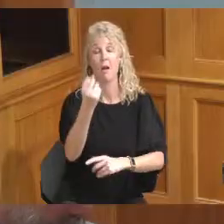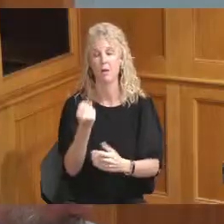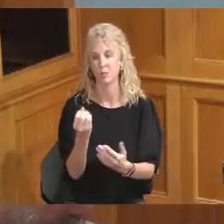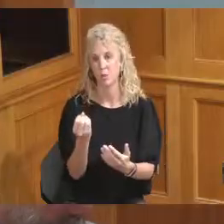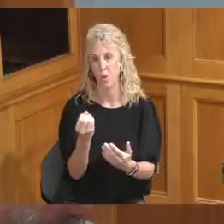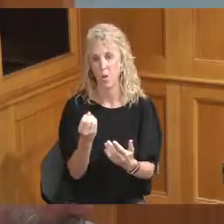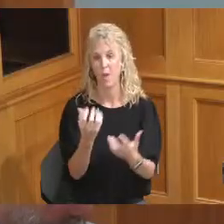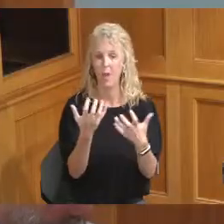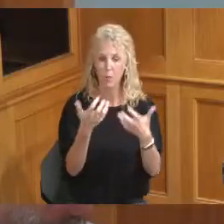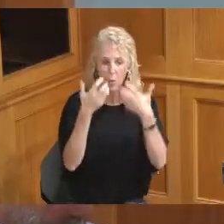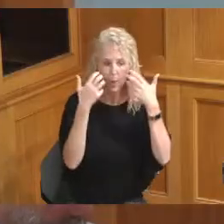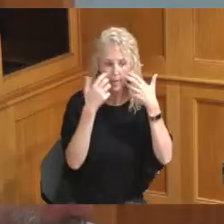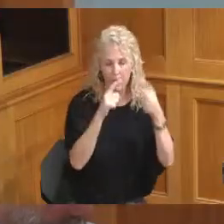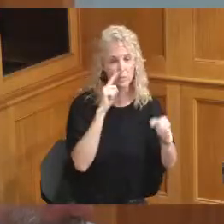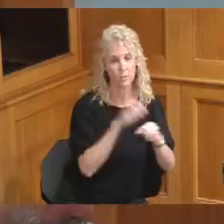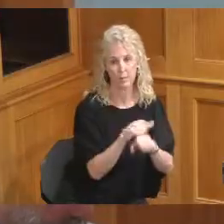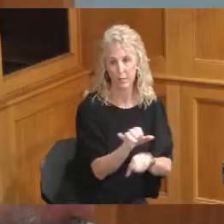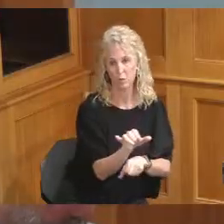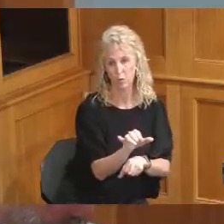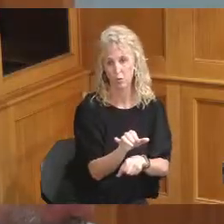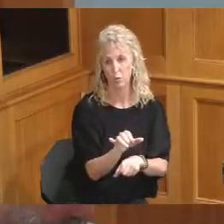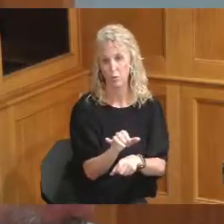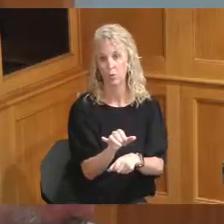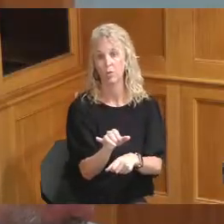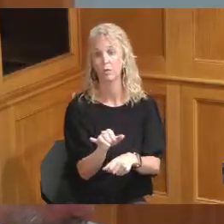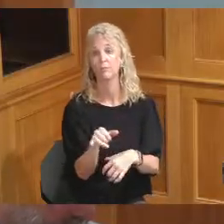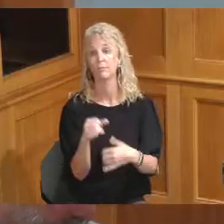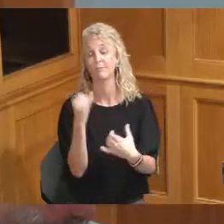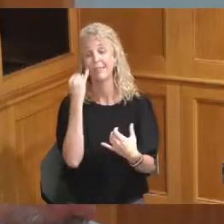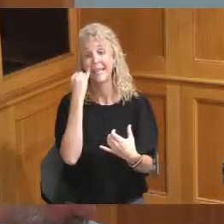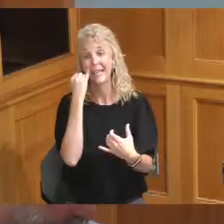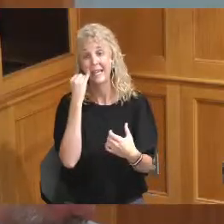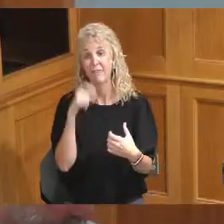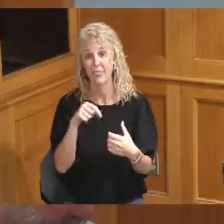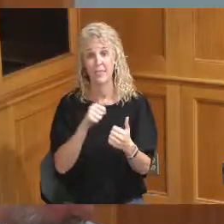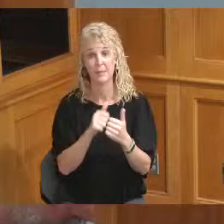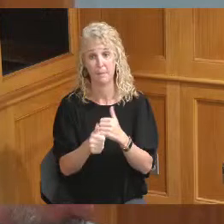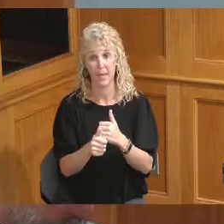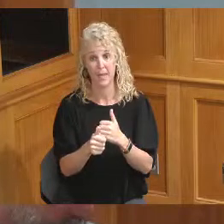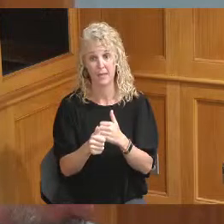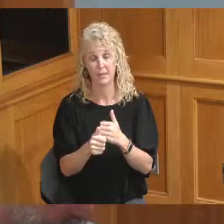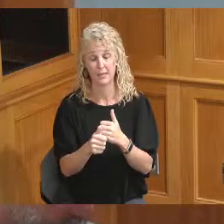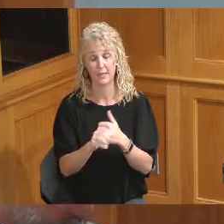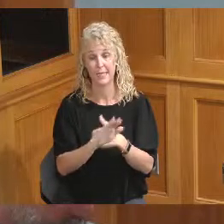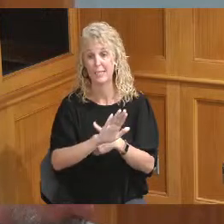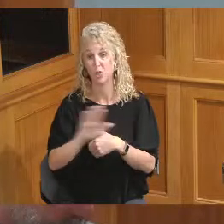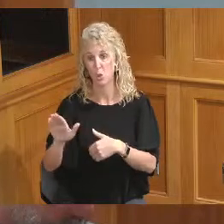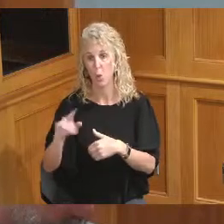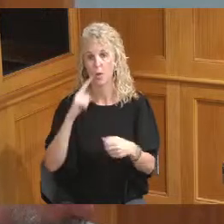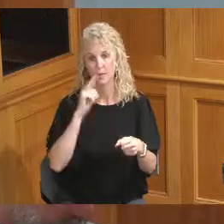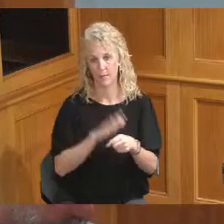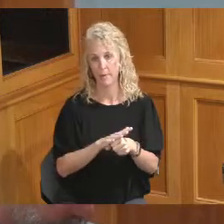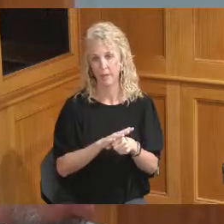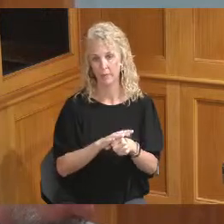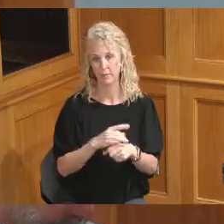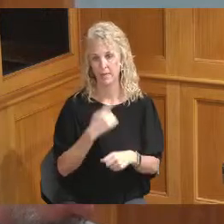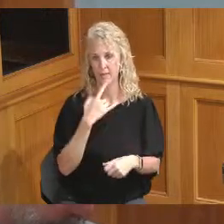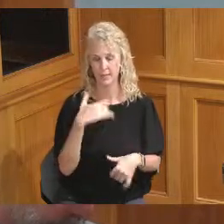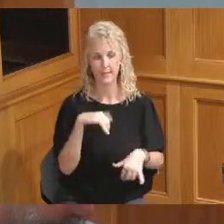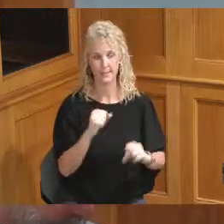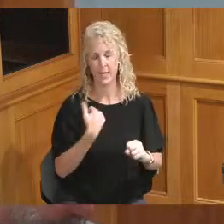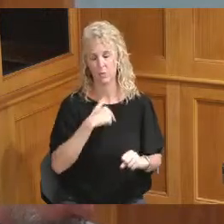that the Bengals are committed. You're going to entertain a resolution. If it passes, it's the county's commitment. But we need a document that's going